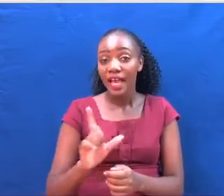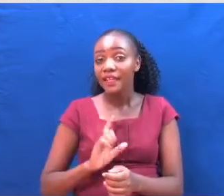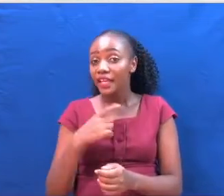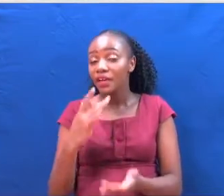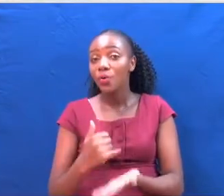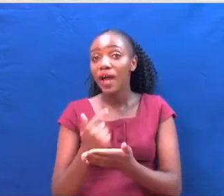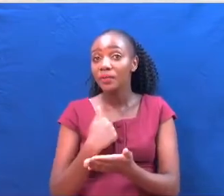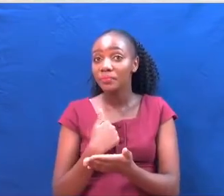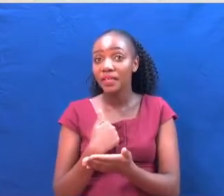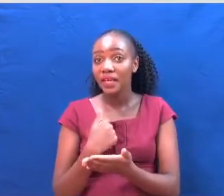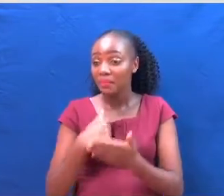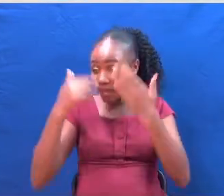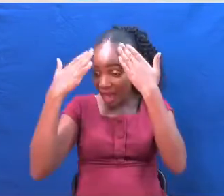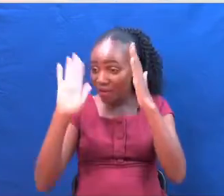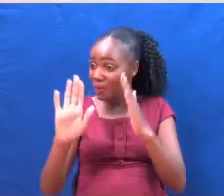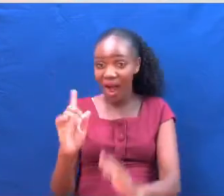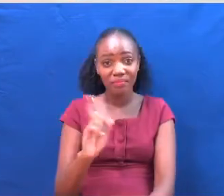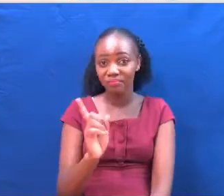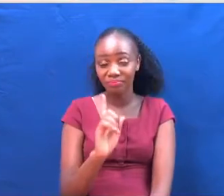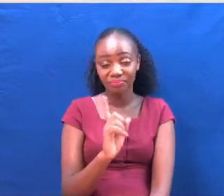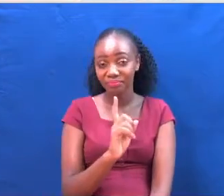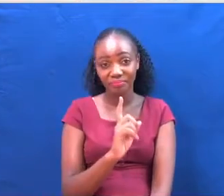me, I didn't know her.